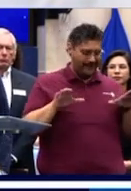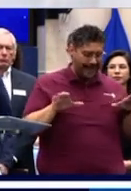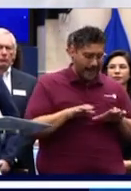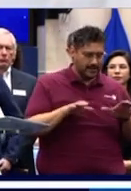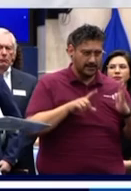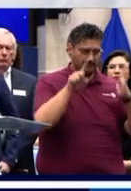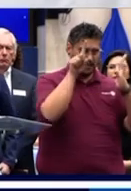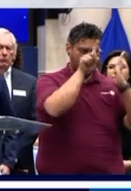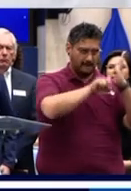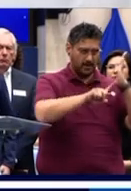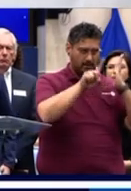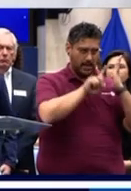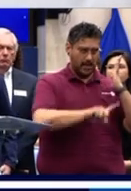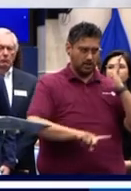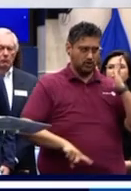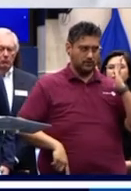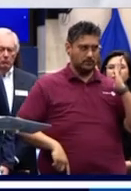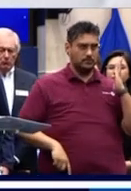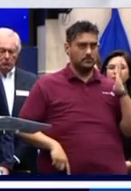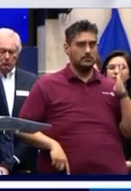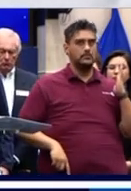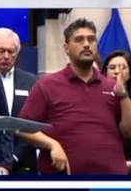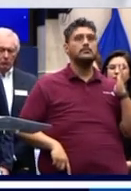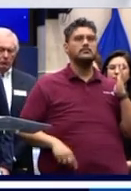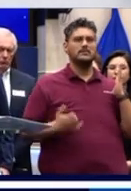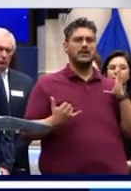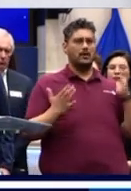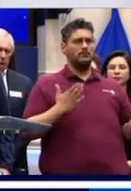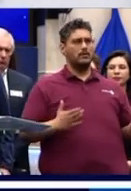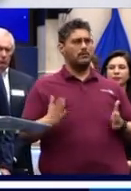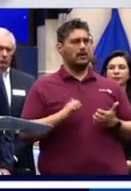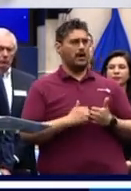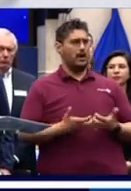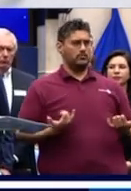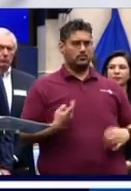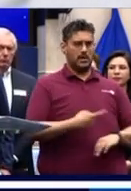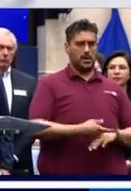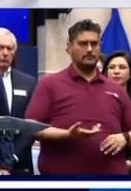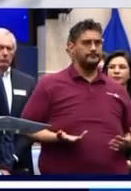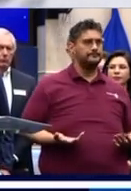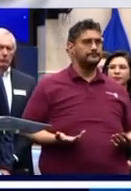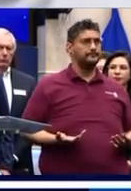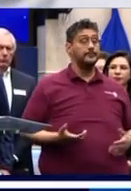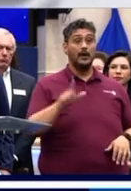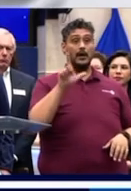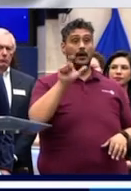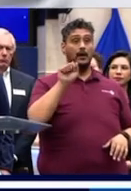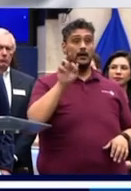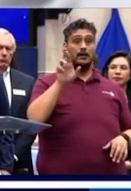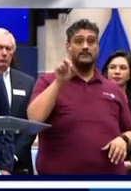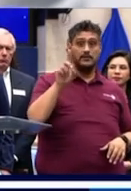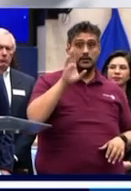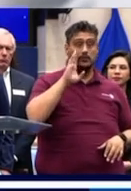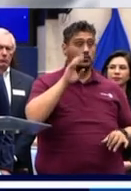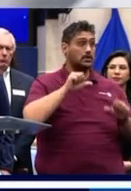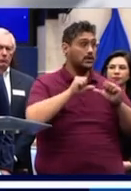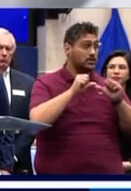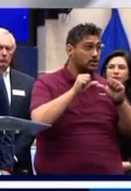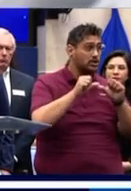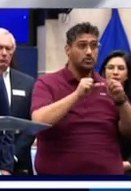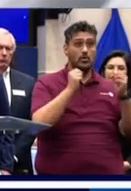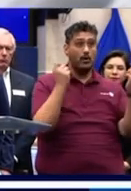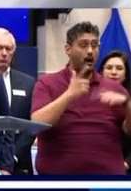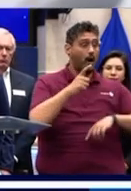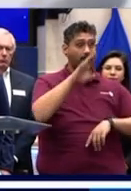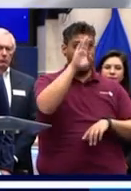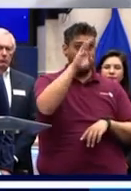investigation. Let's talk about the preparations for today. The LAFD continues to augment and recall all of our firefighters to